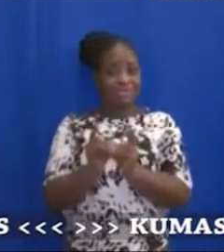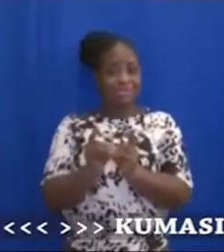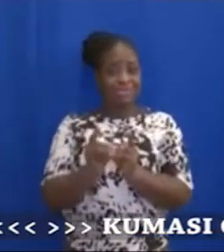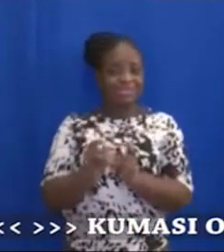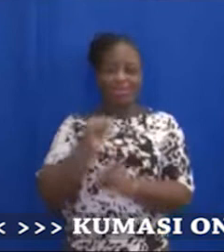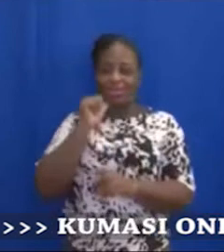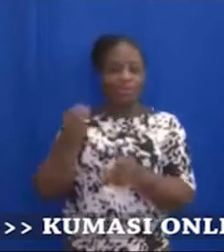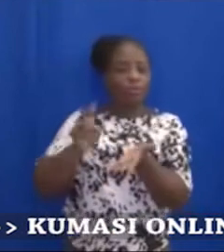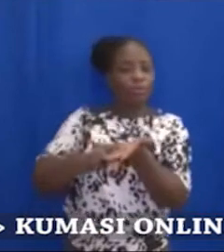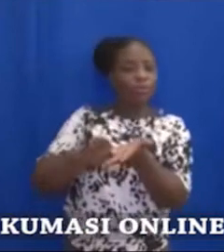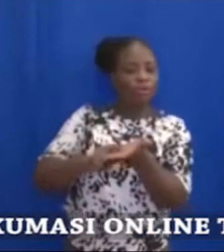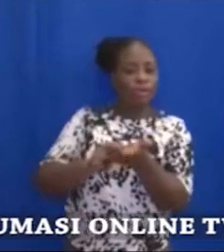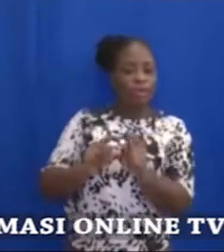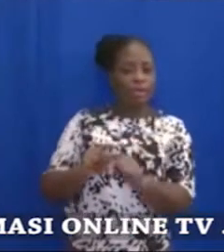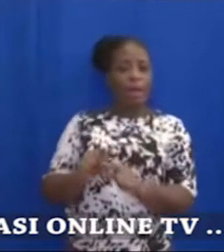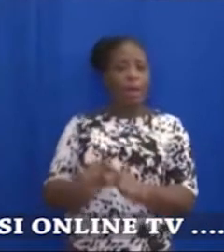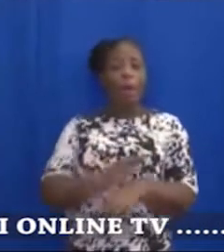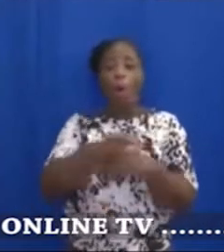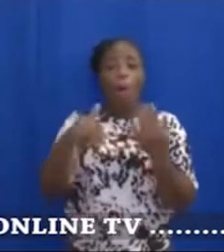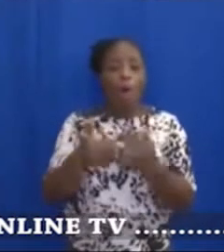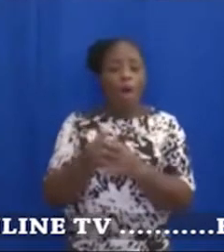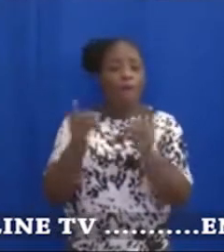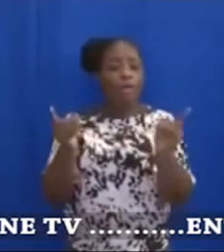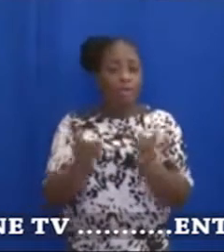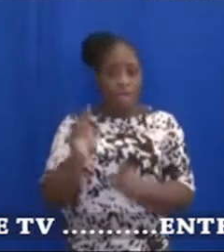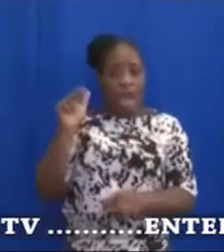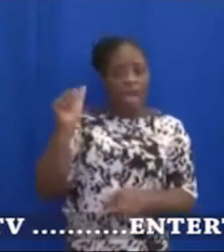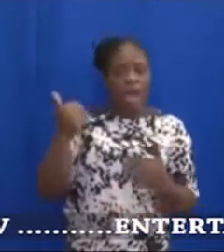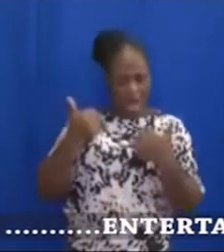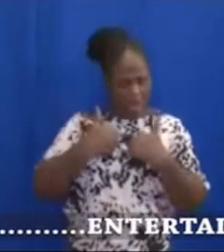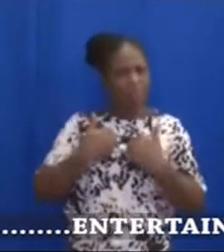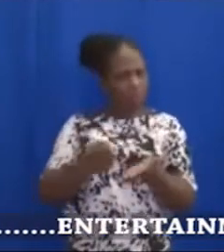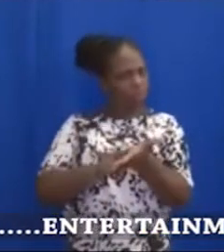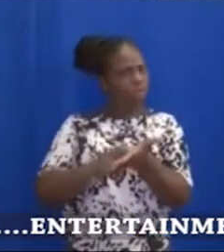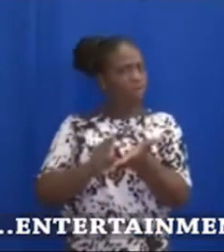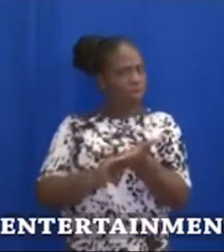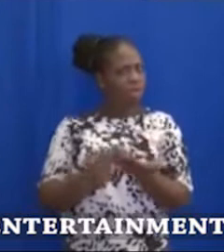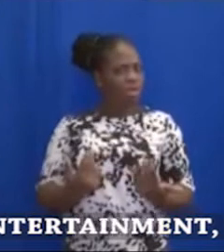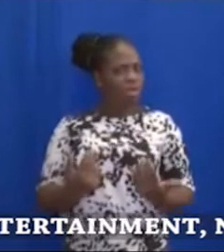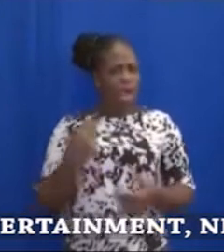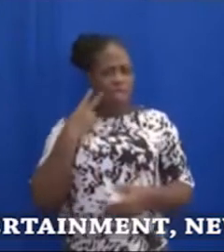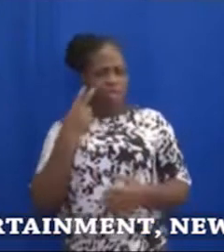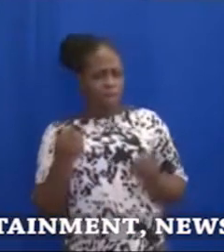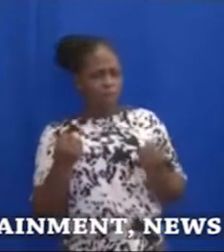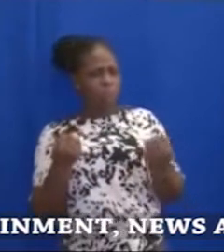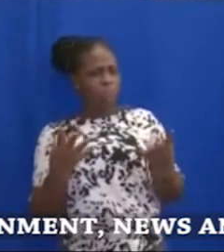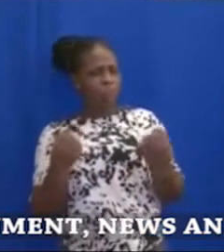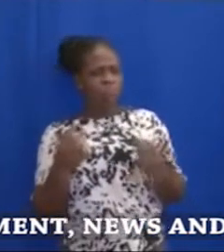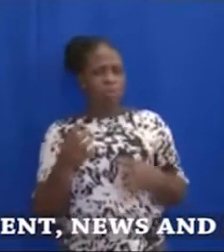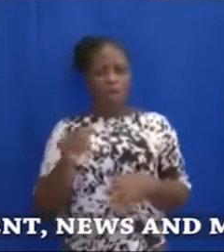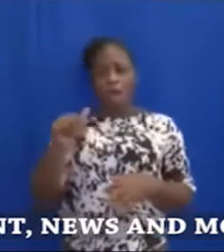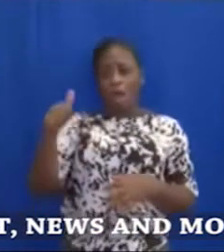reported cases. In contrast, we've only seen a cluster of cases in the other regions from